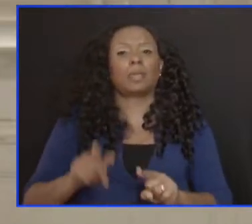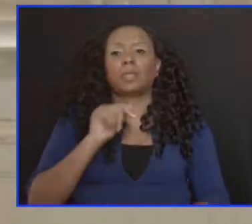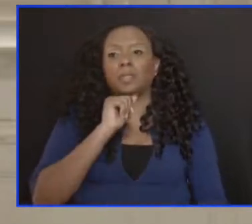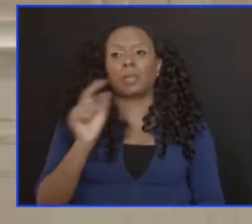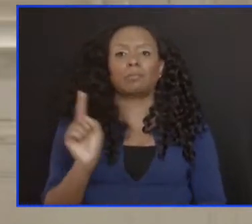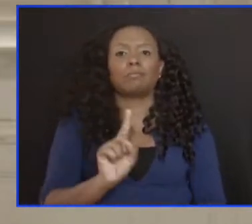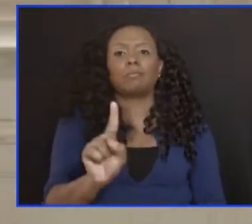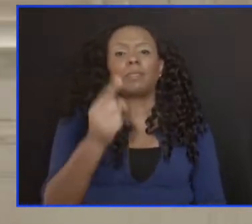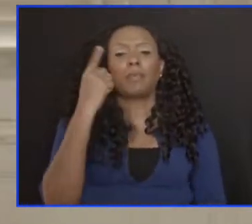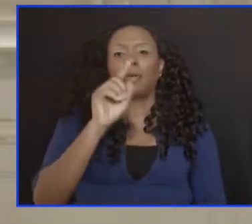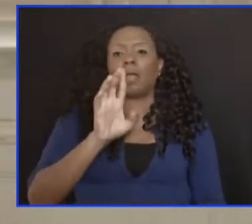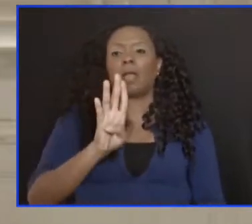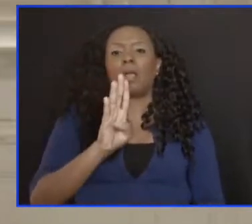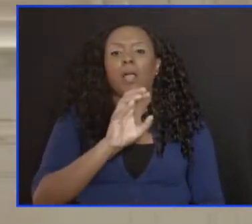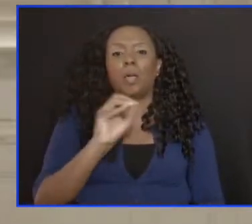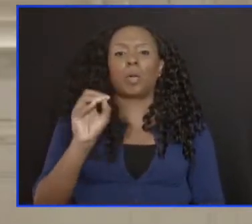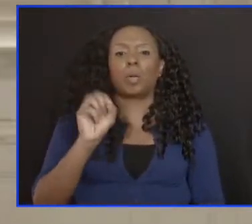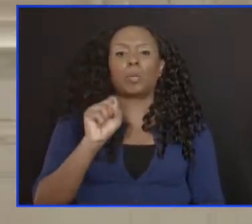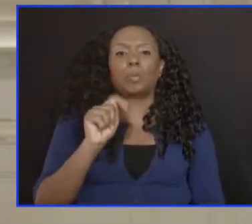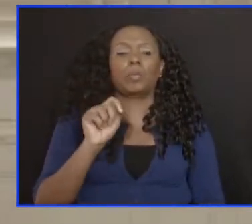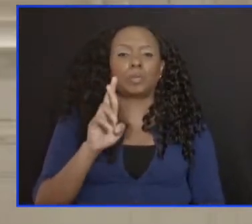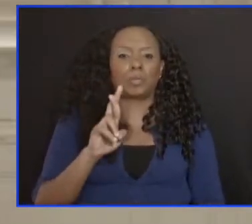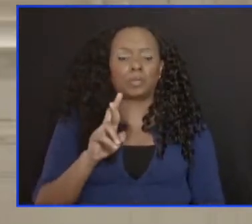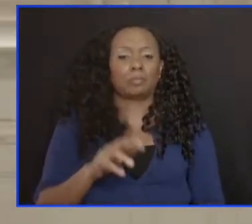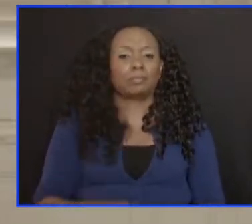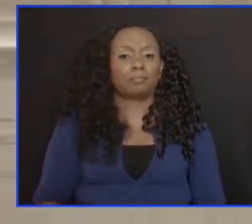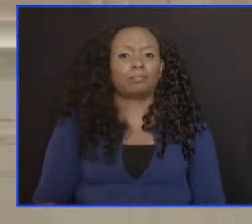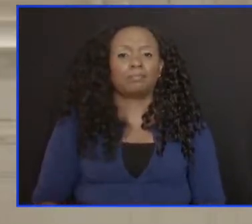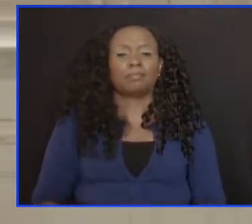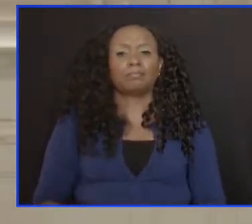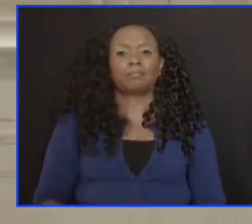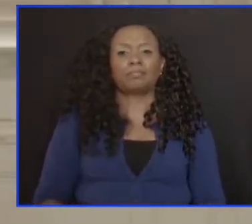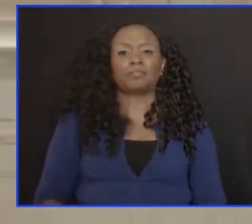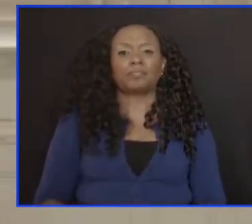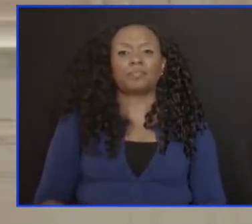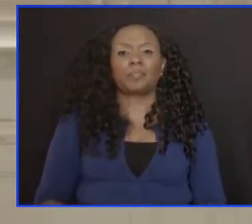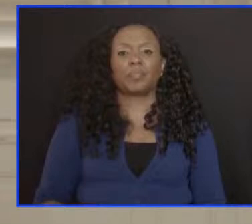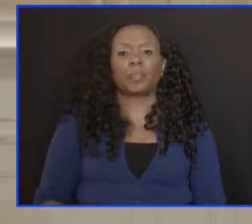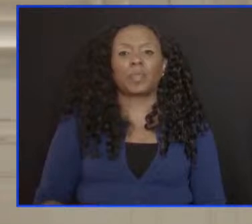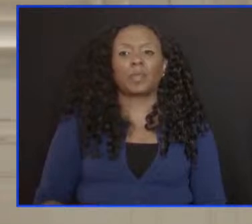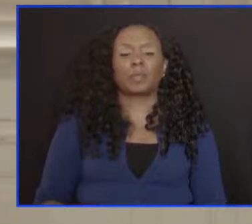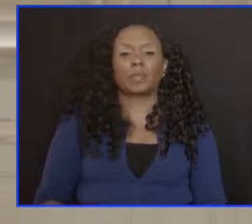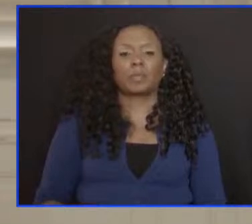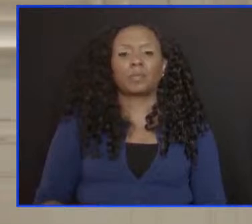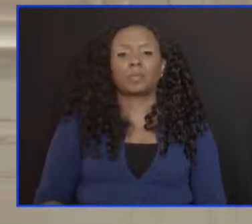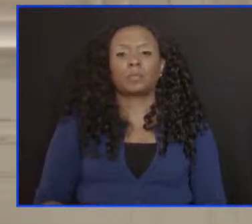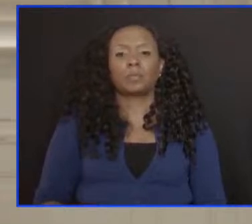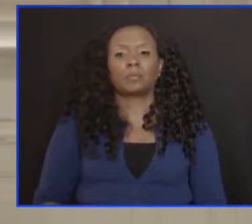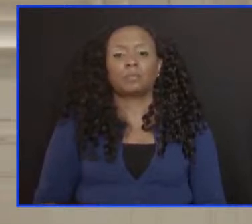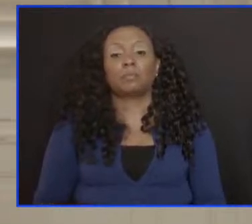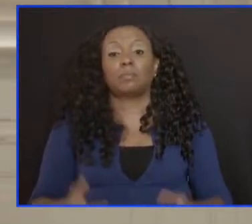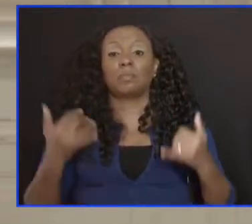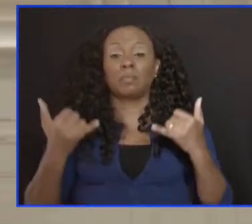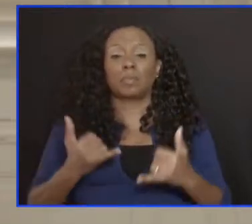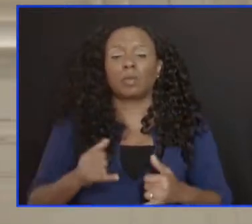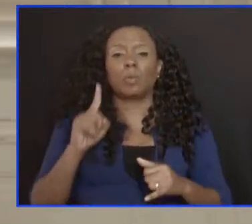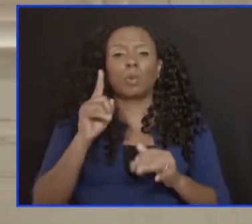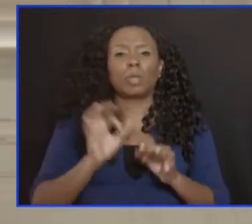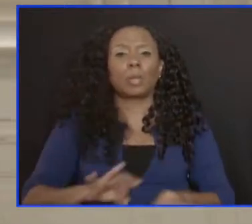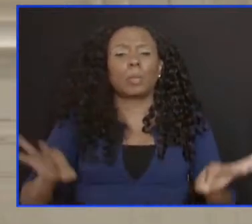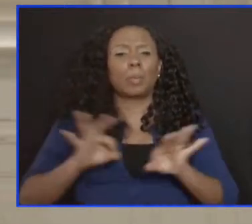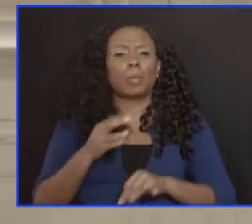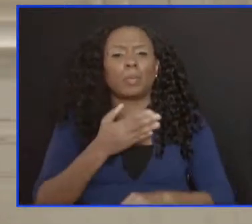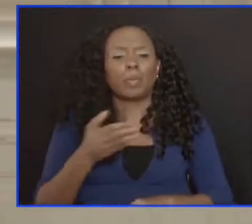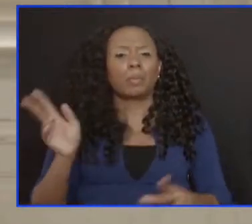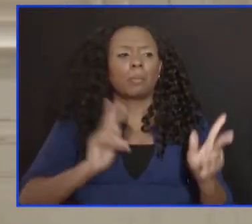know certainly that after starting about 3 months, that is a waning. So one of the key things is to